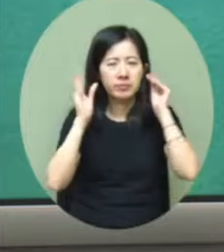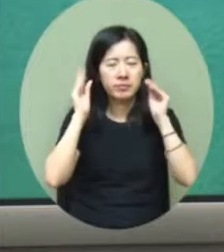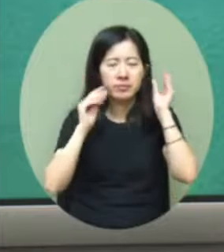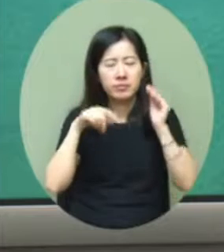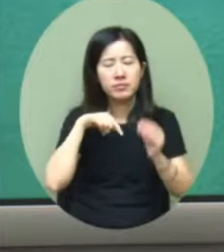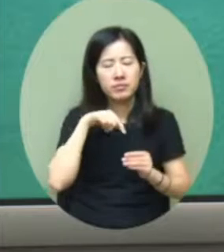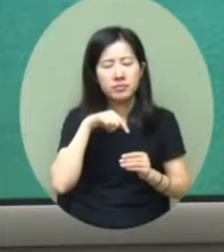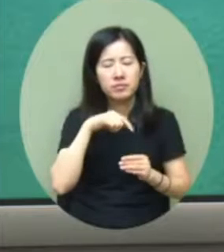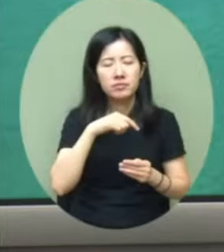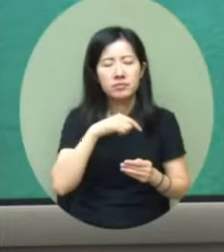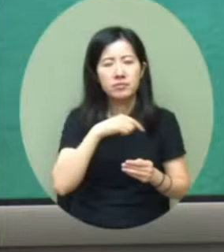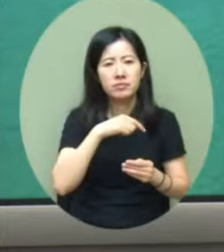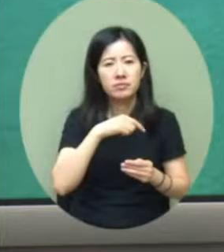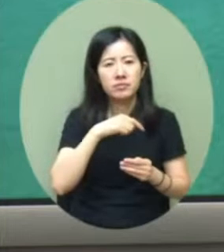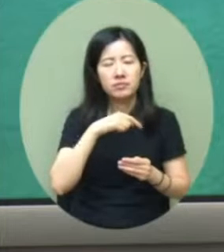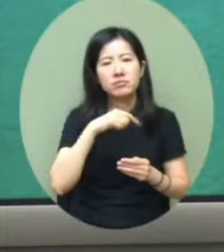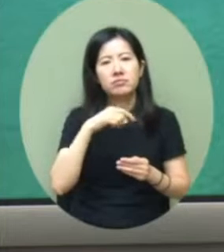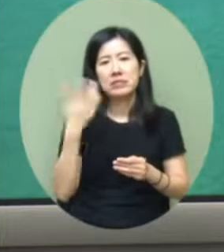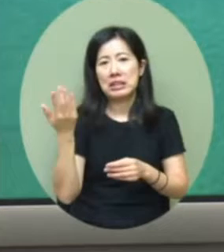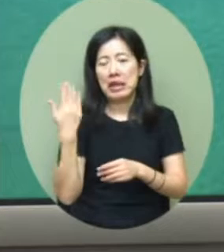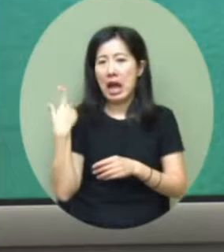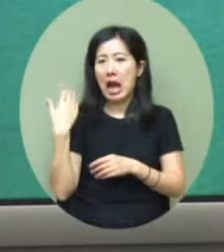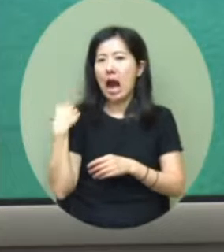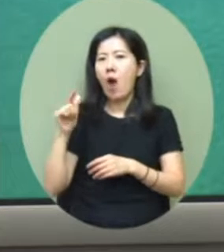or organizations.